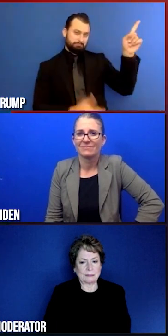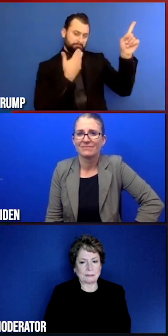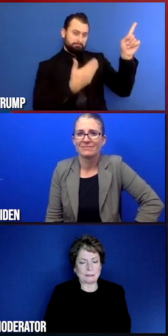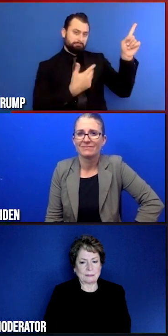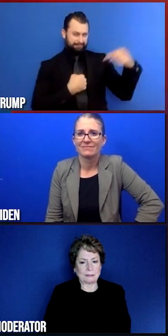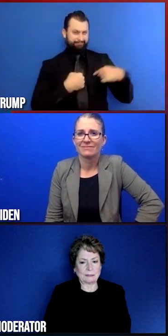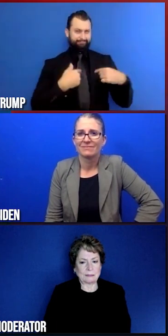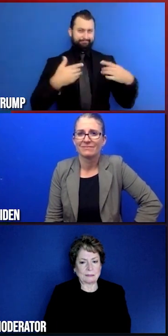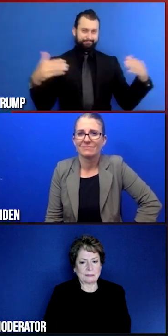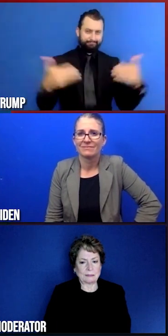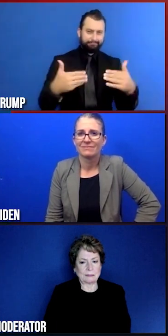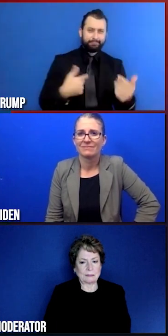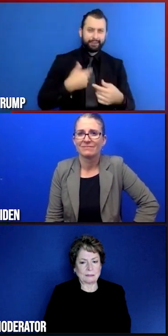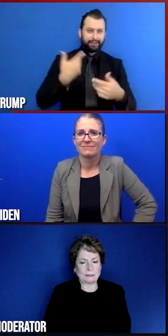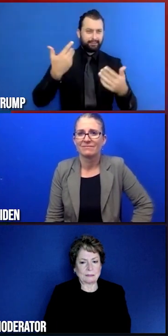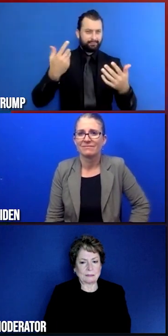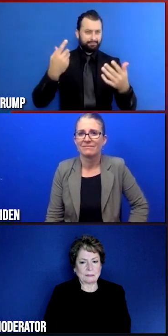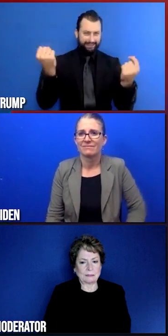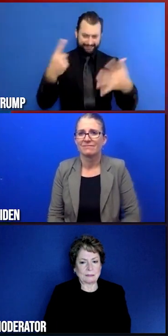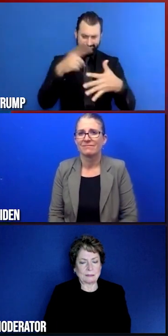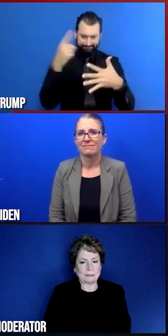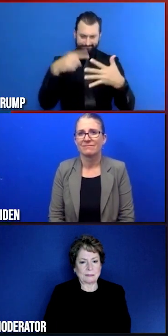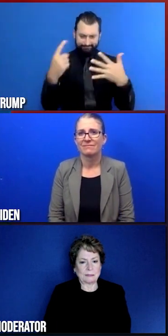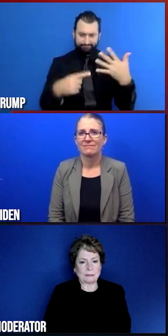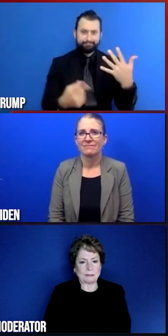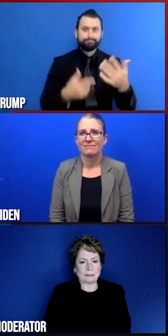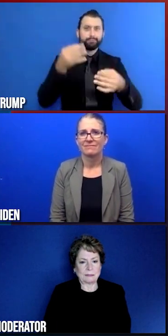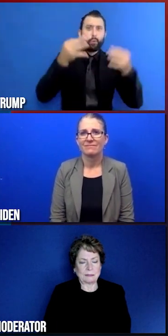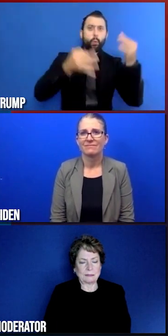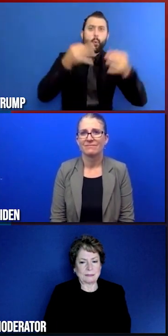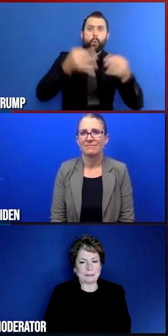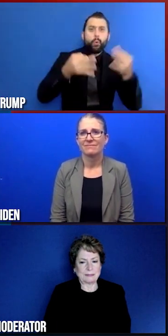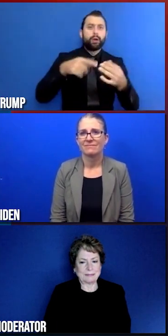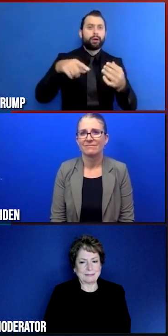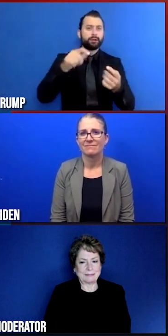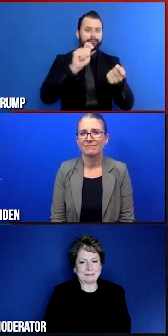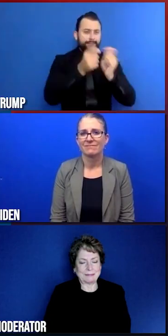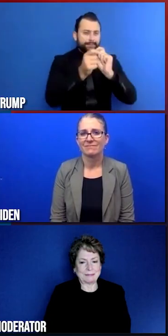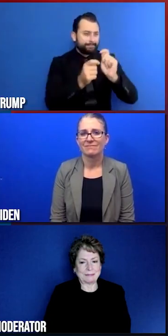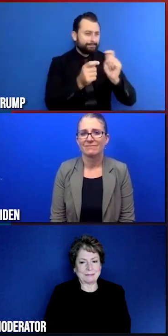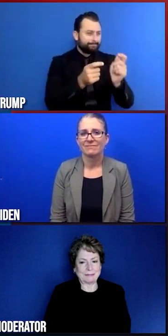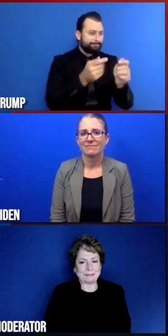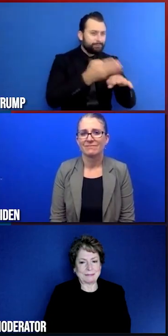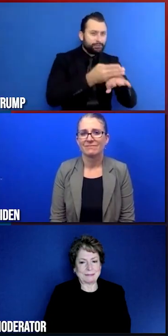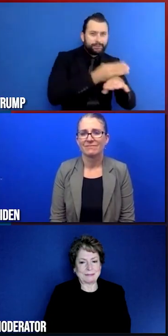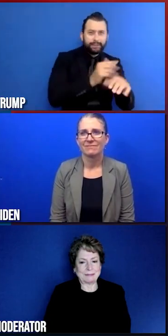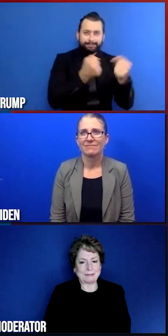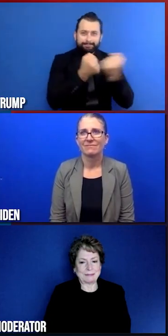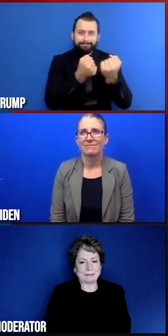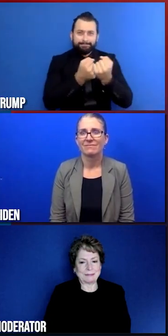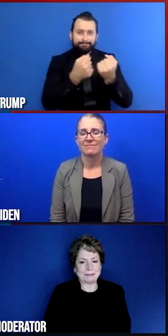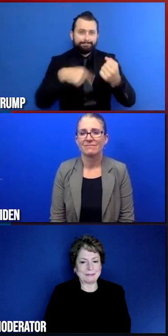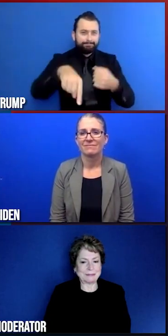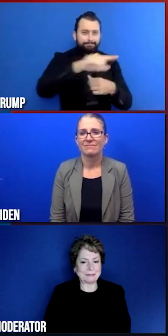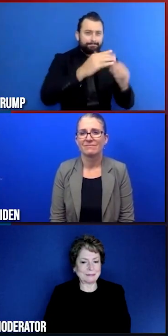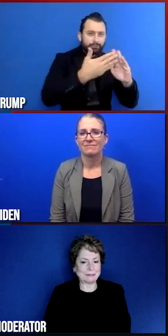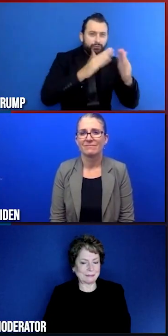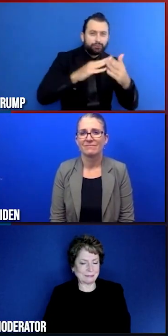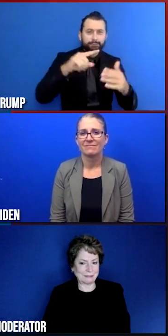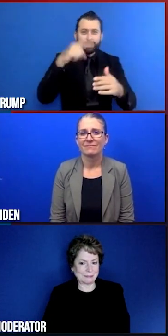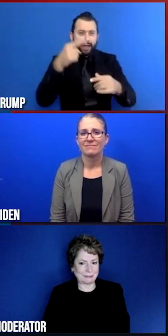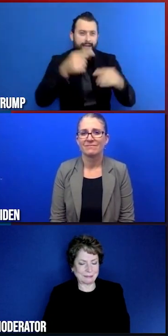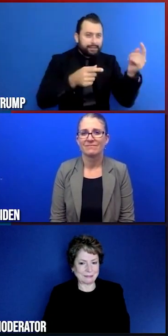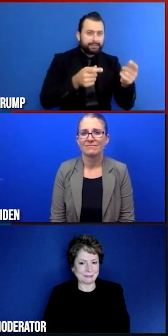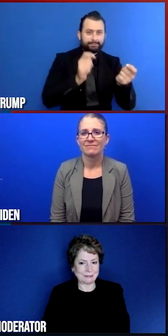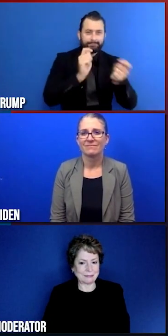they tried because they had no chance at doing it. They might have wanted to do it, but if you had to see the arms I had to twist to get that done, it